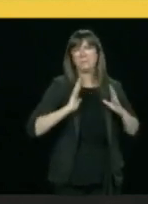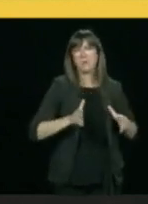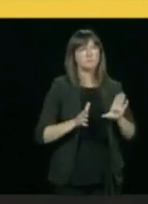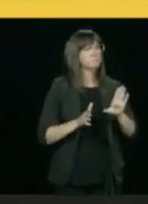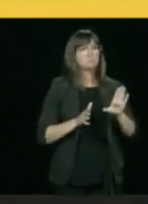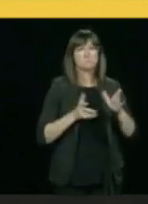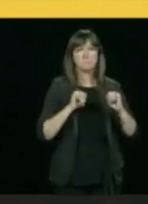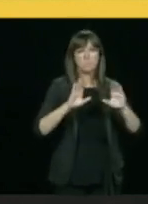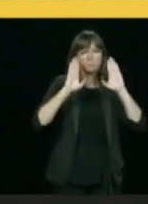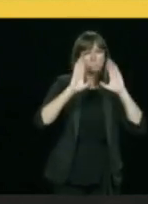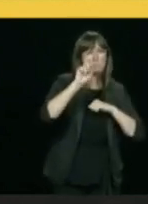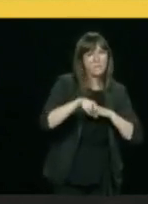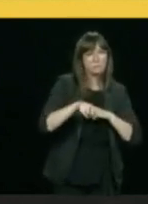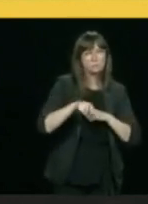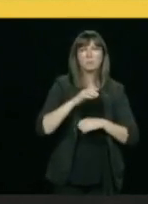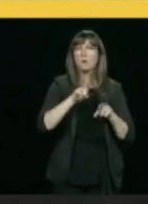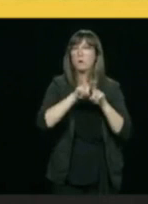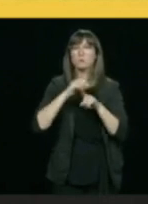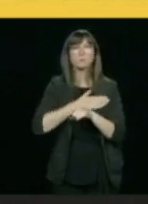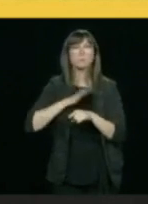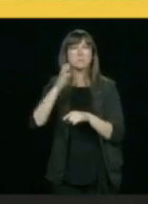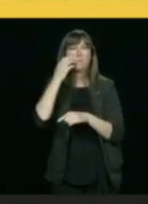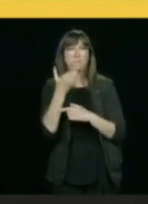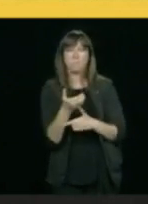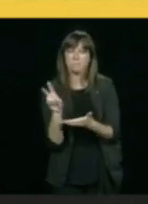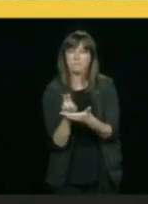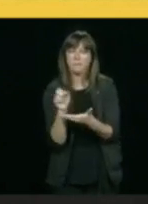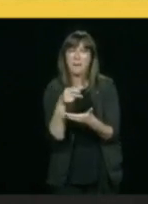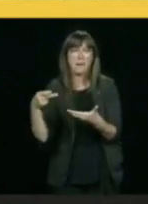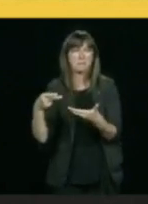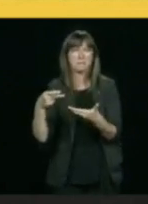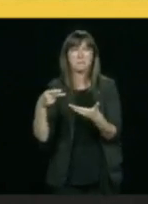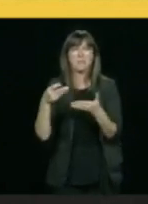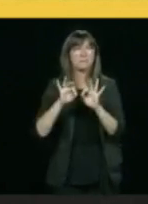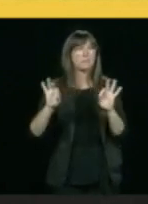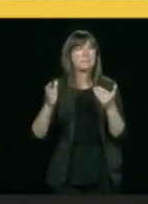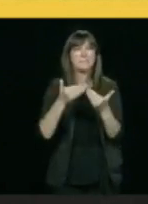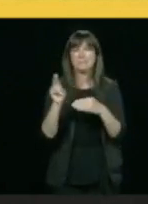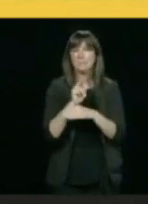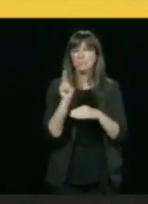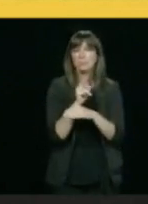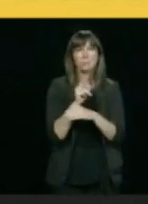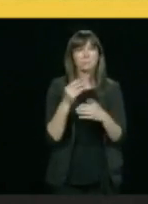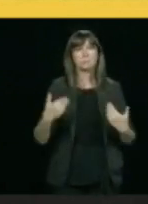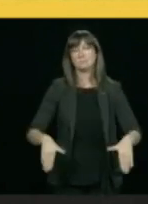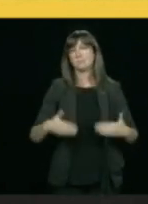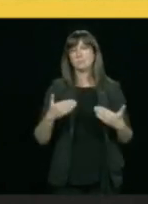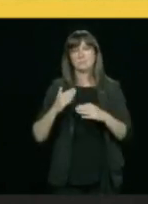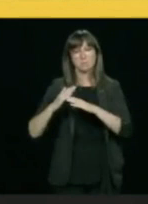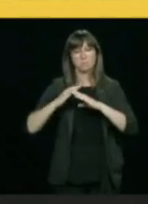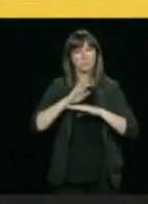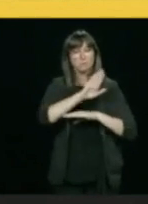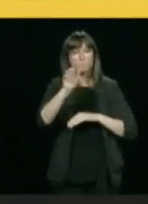please, download the COVID Alert application. It's easy and free. It protects your